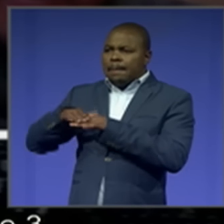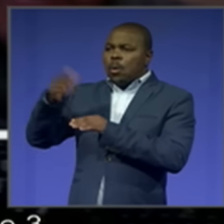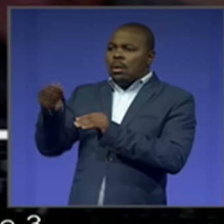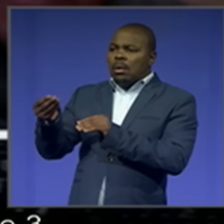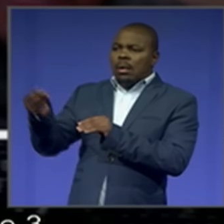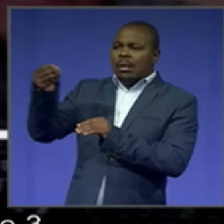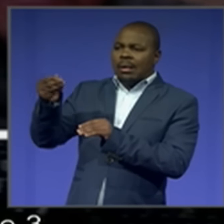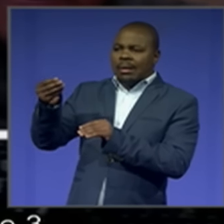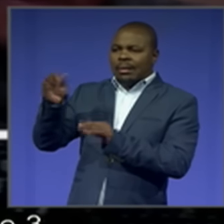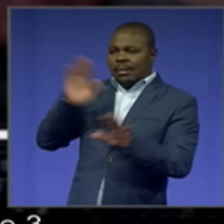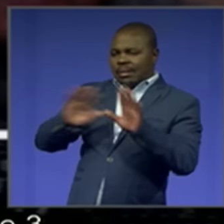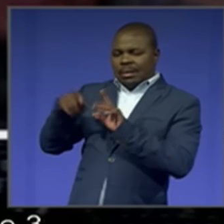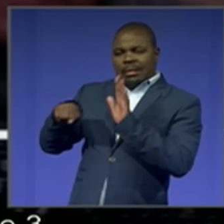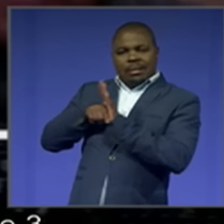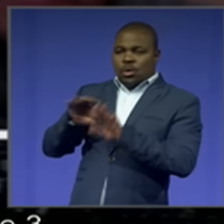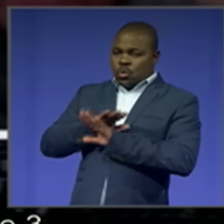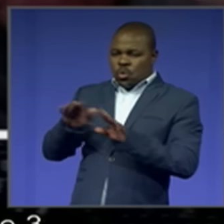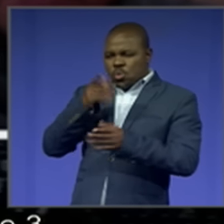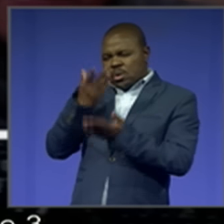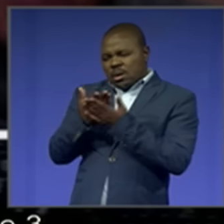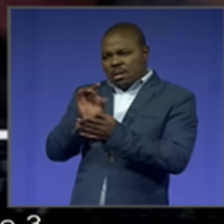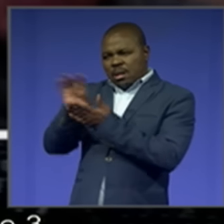ha se kgahla sa tswala nakong e tlang.